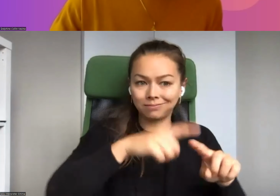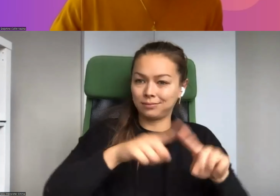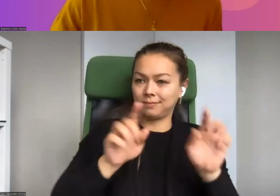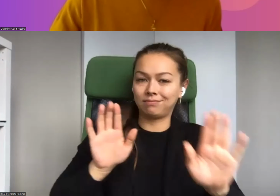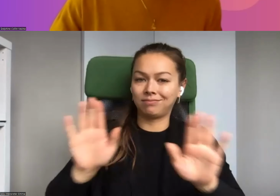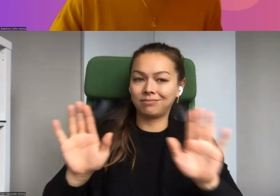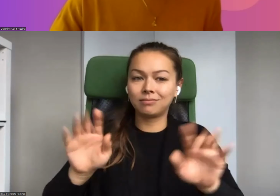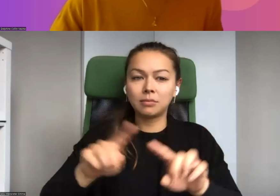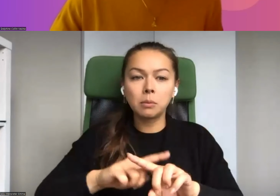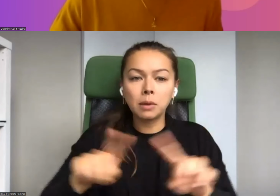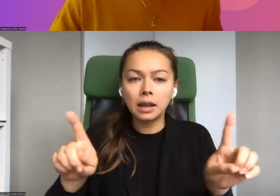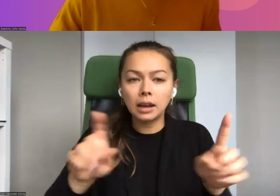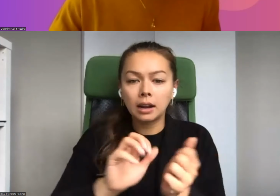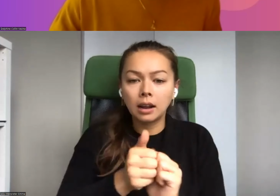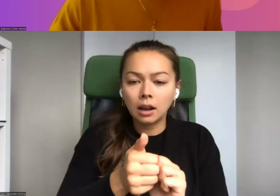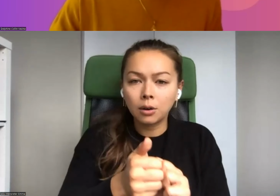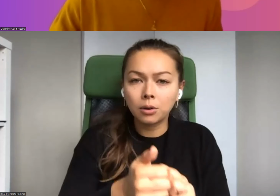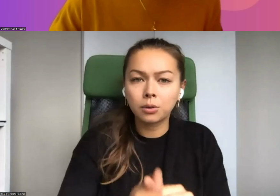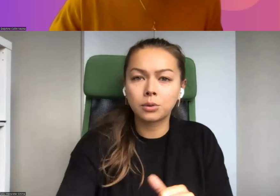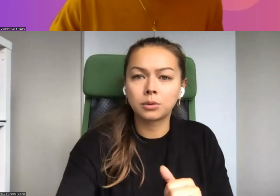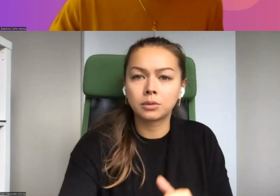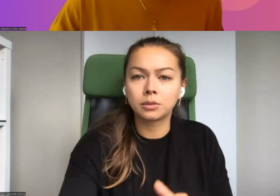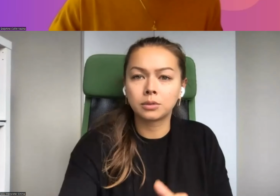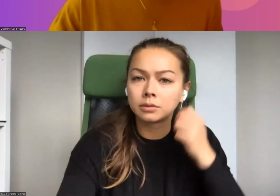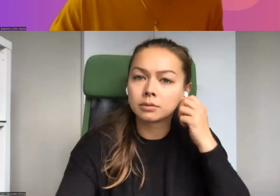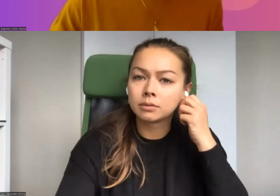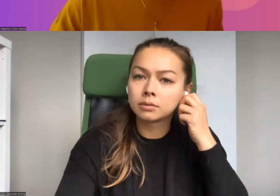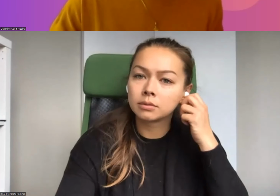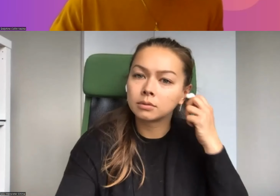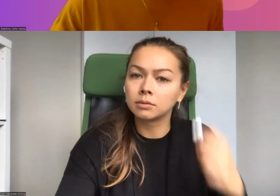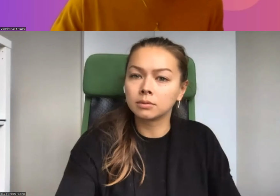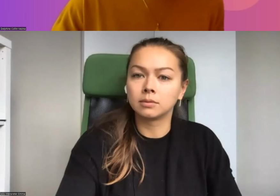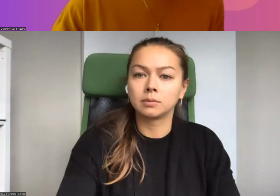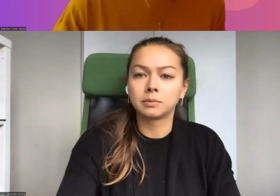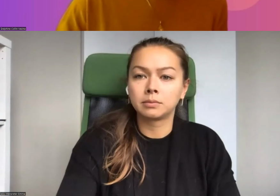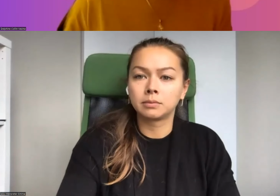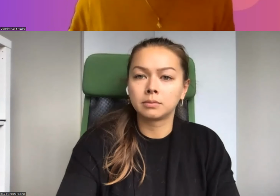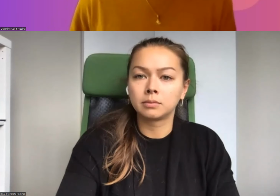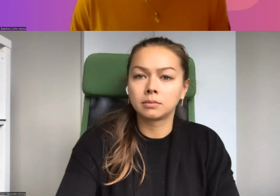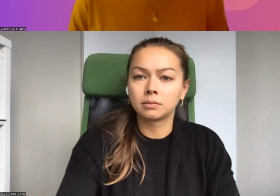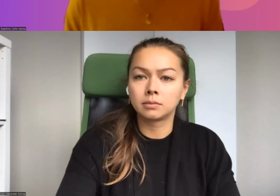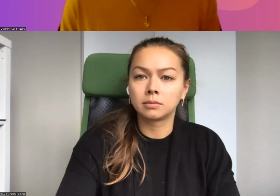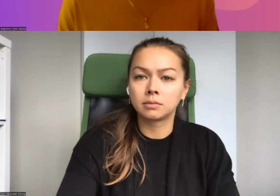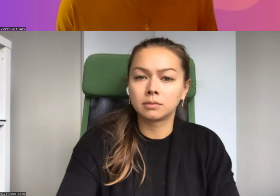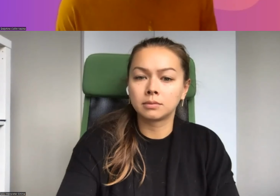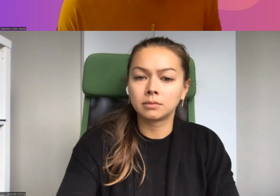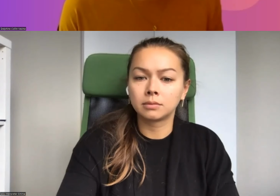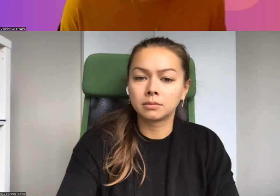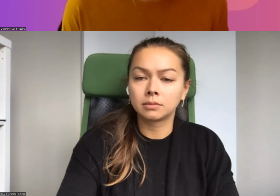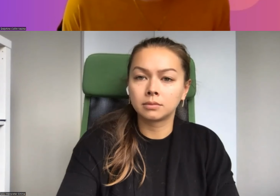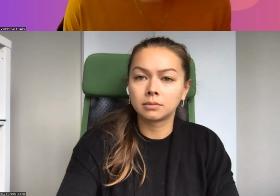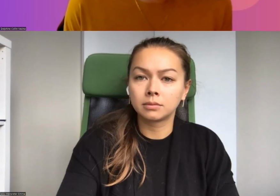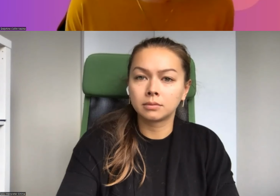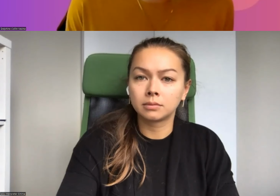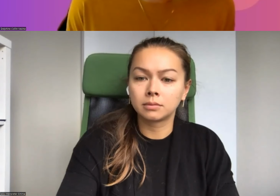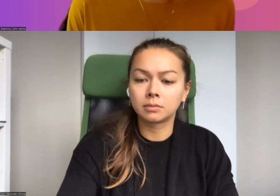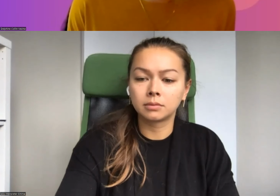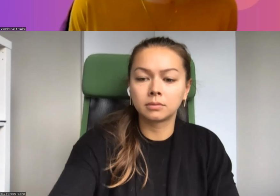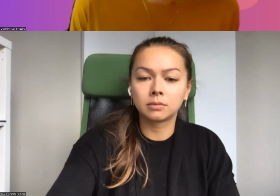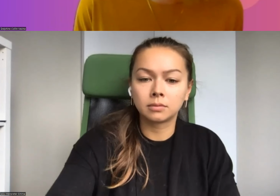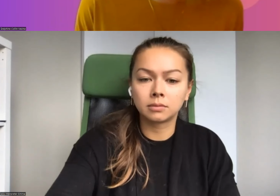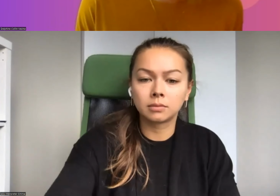look like all sorts of things, depending on the context. Thank you. We